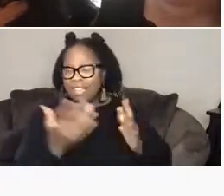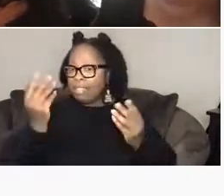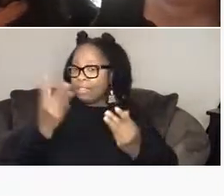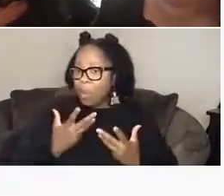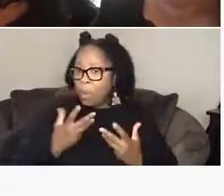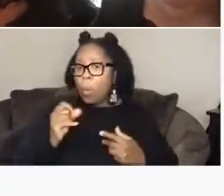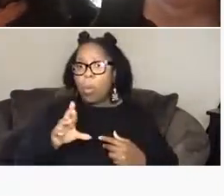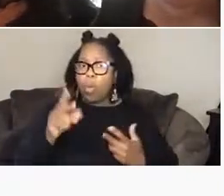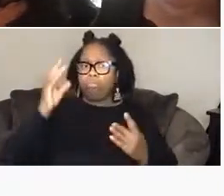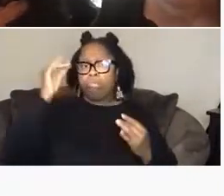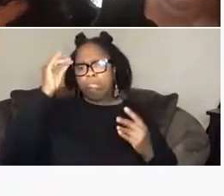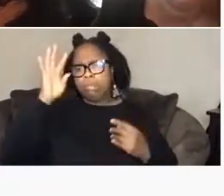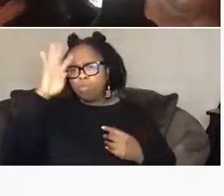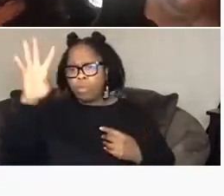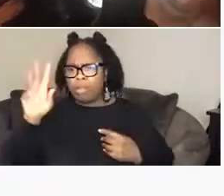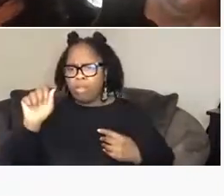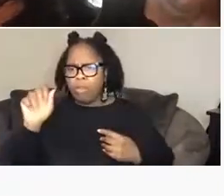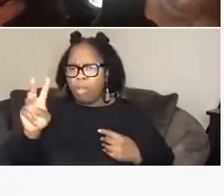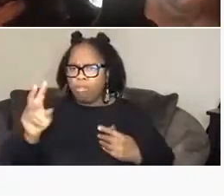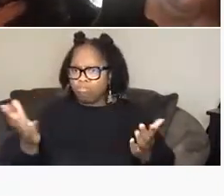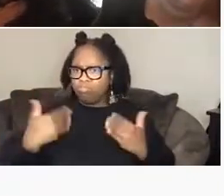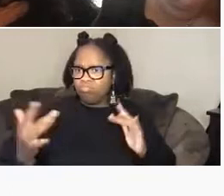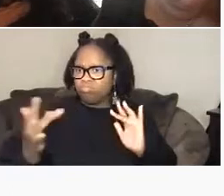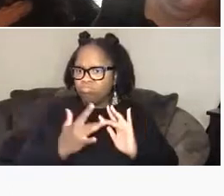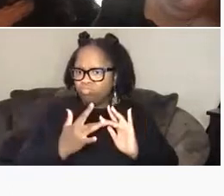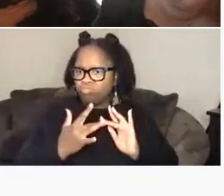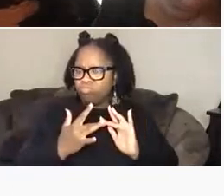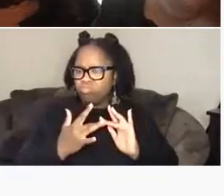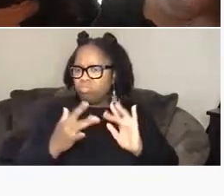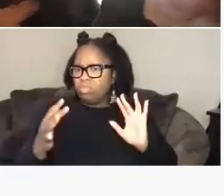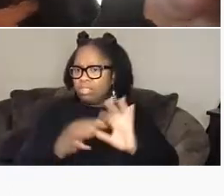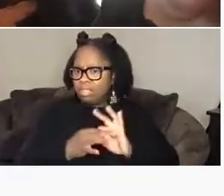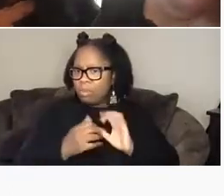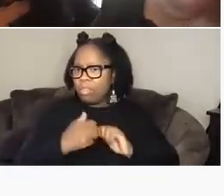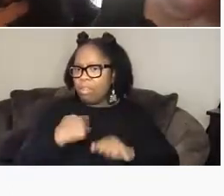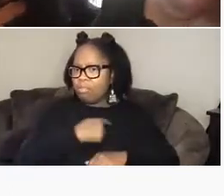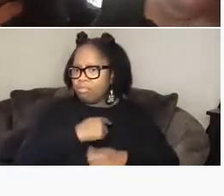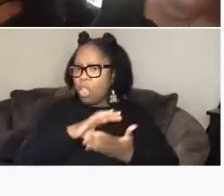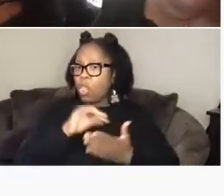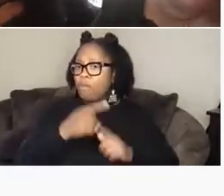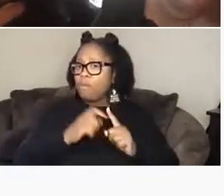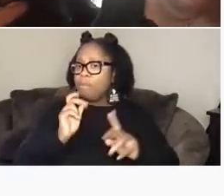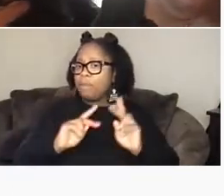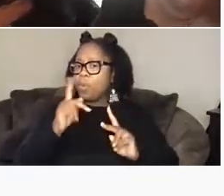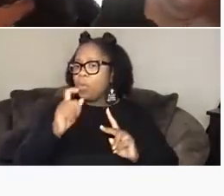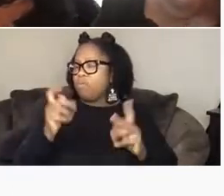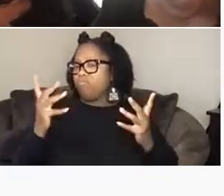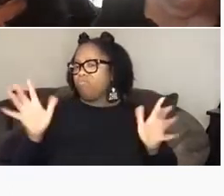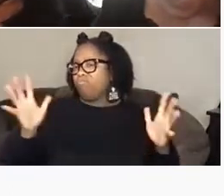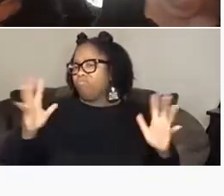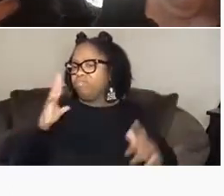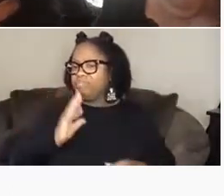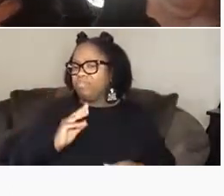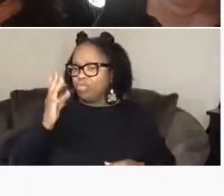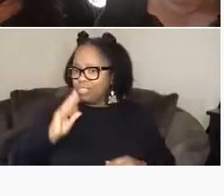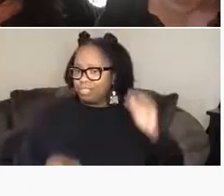thinking about creating a law somewhere, then reach out and get connected and learn from the folks who have done it before and share your